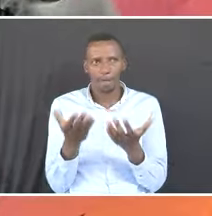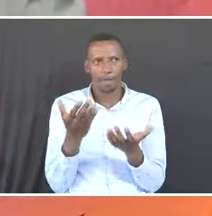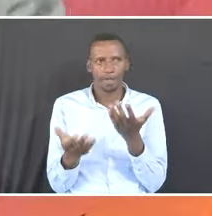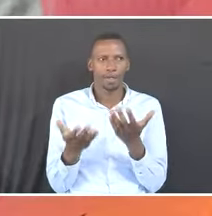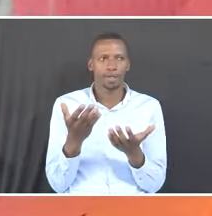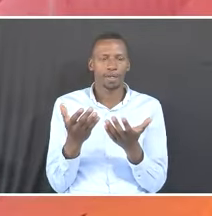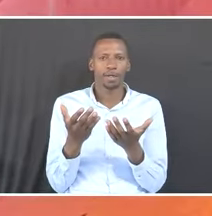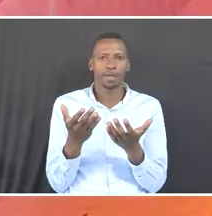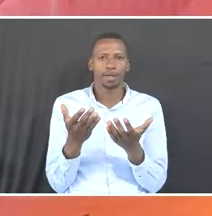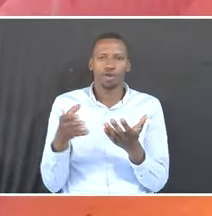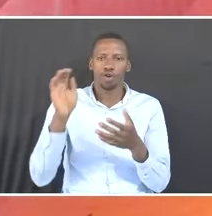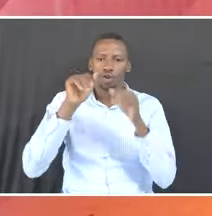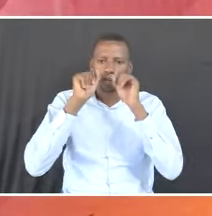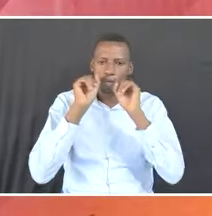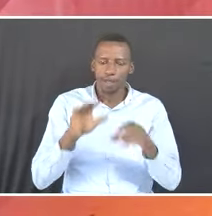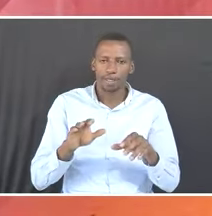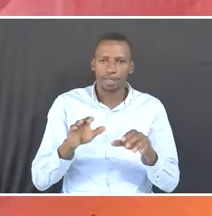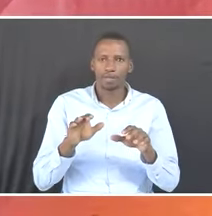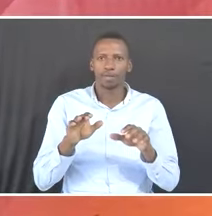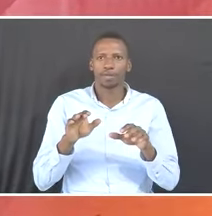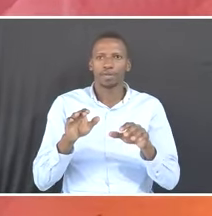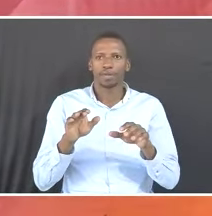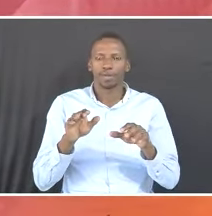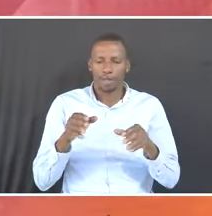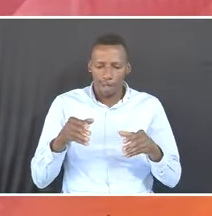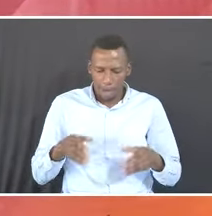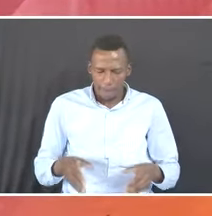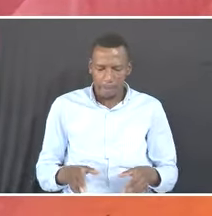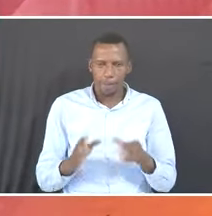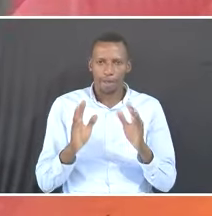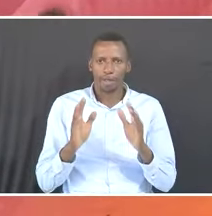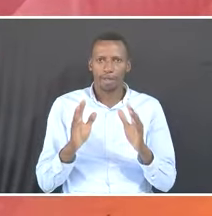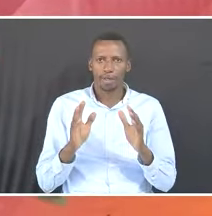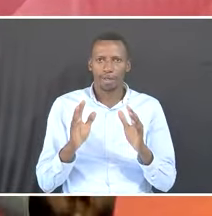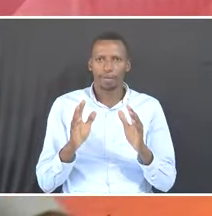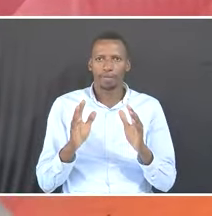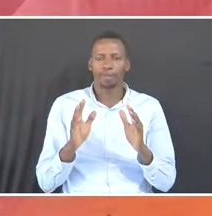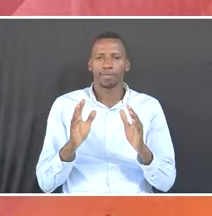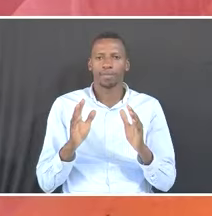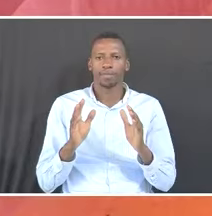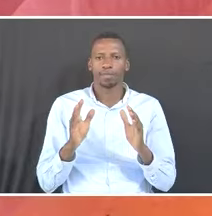or last week. Did they give birth digitally or analogically?